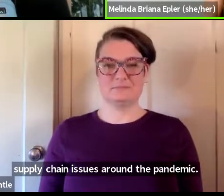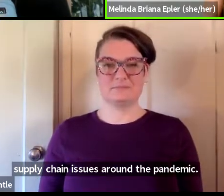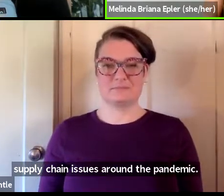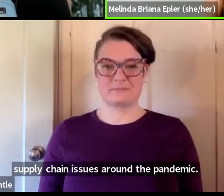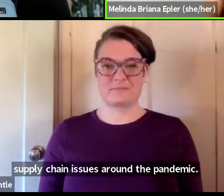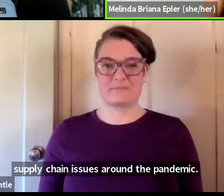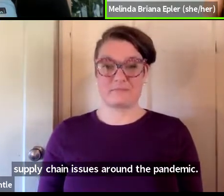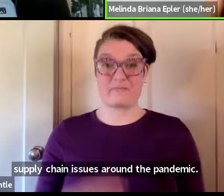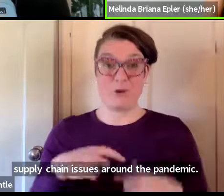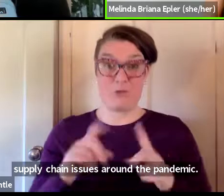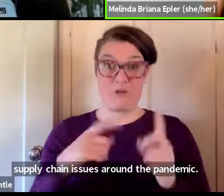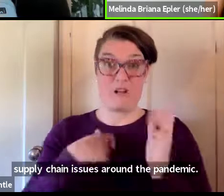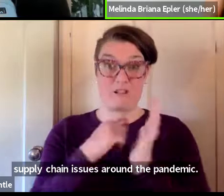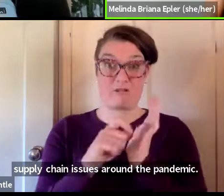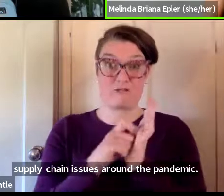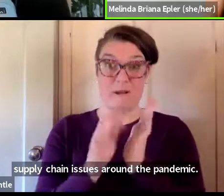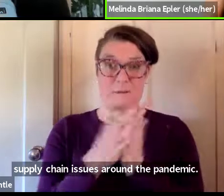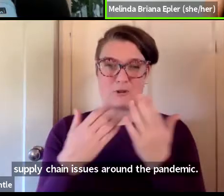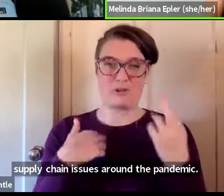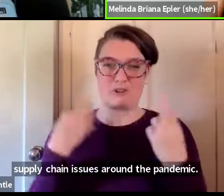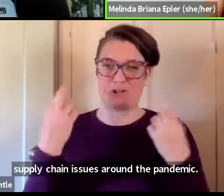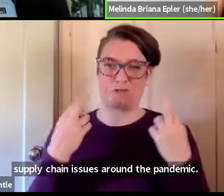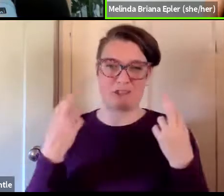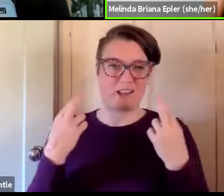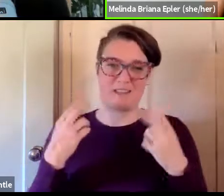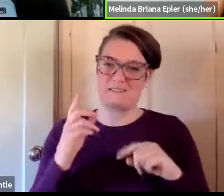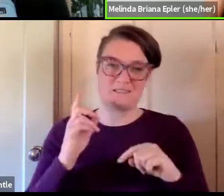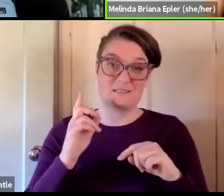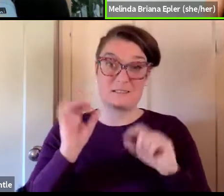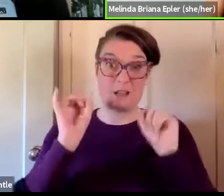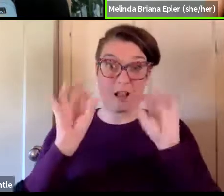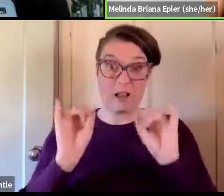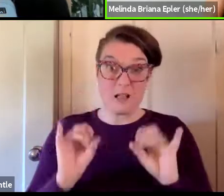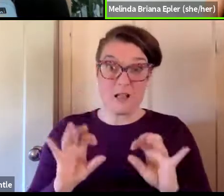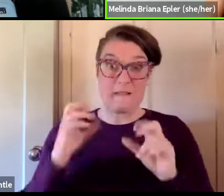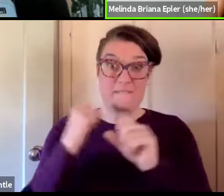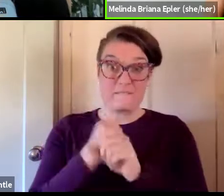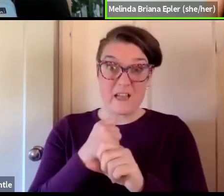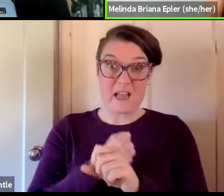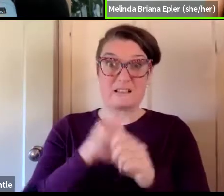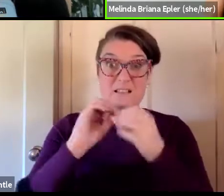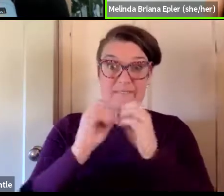realized in writing the book that it couldn't be just facts and figures and